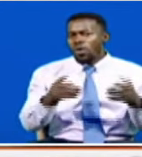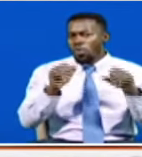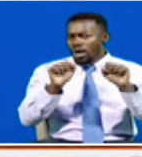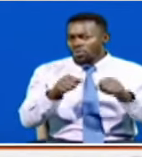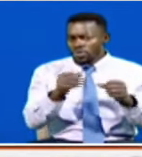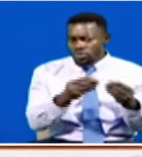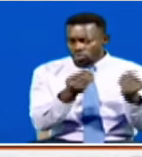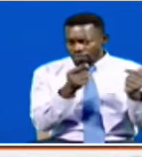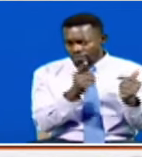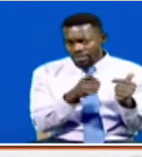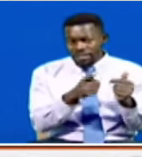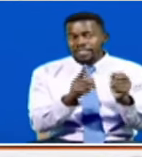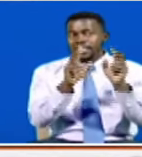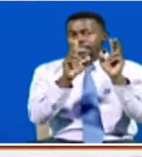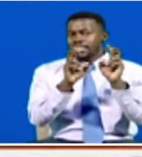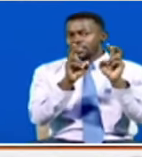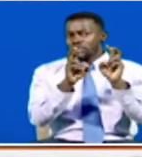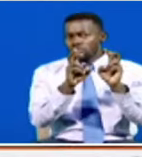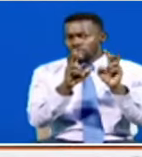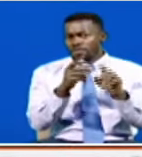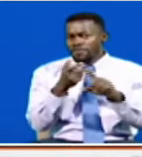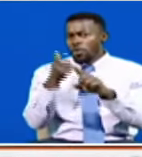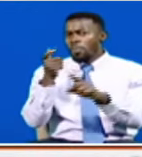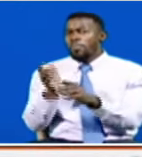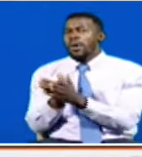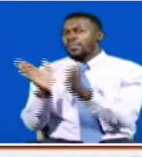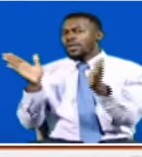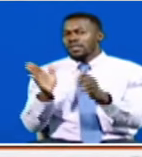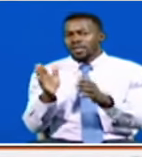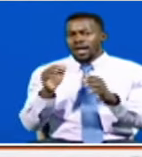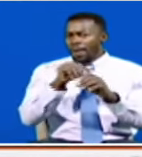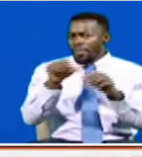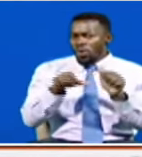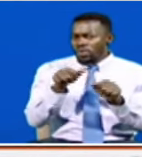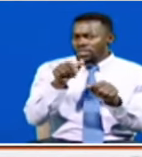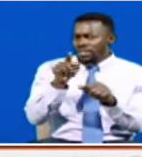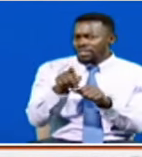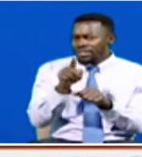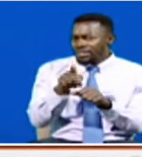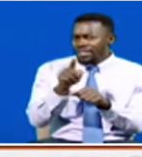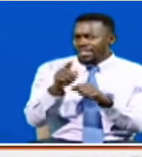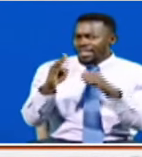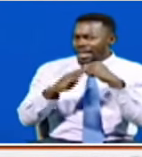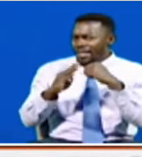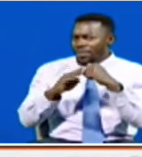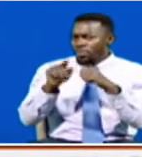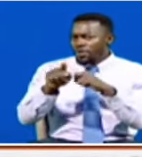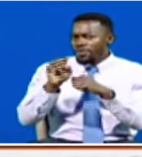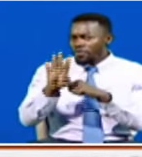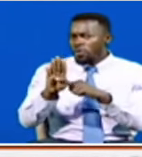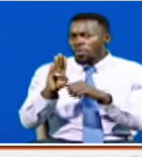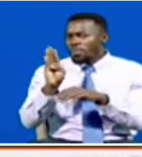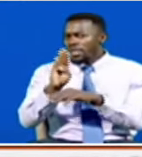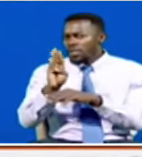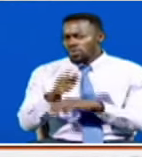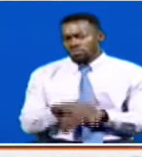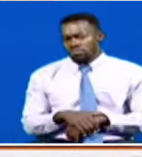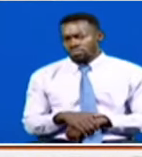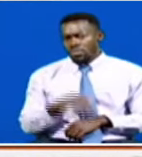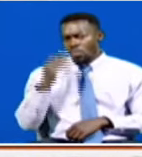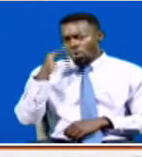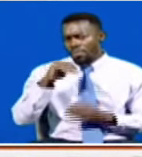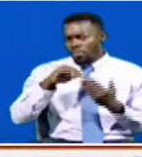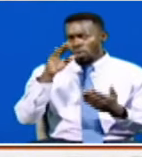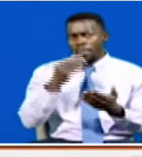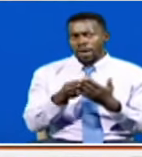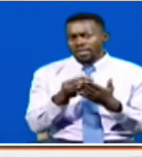concerns that are coming from the public about the efficacy of the Bunge Tower project?